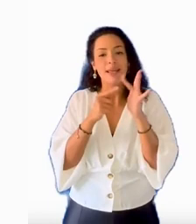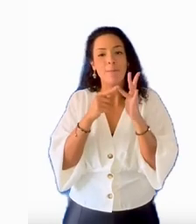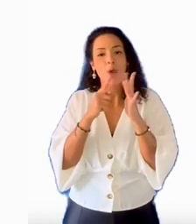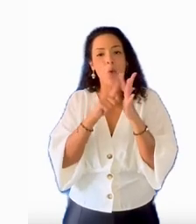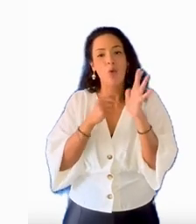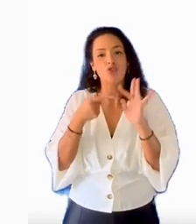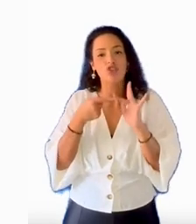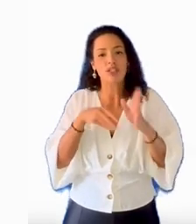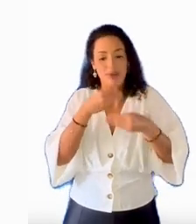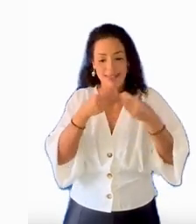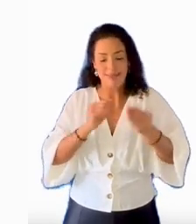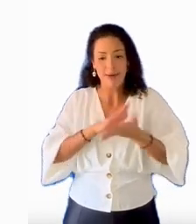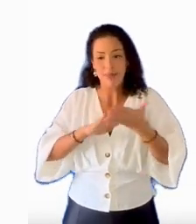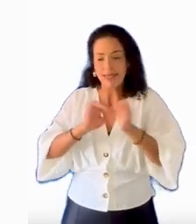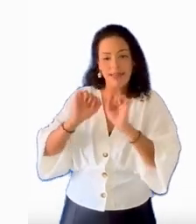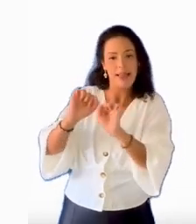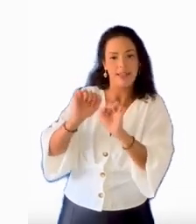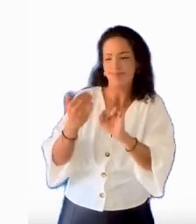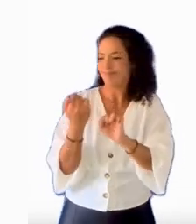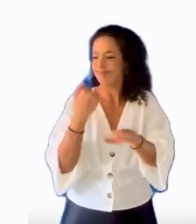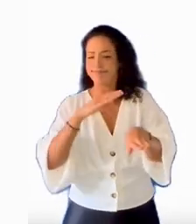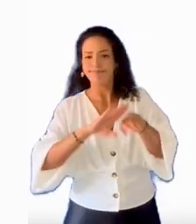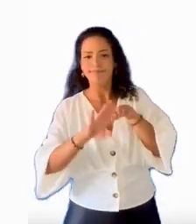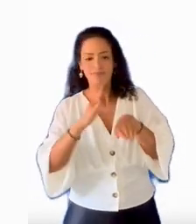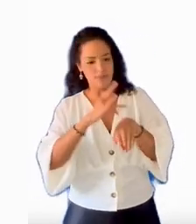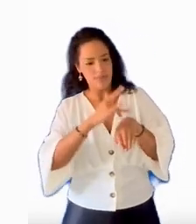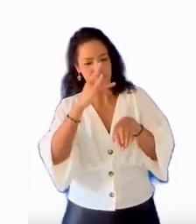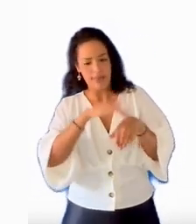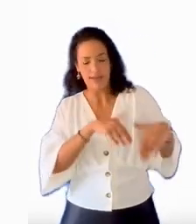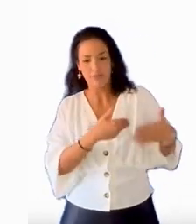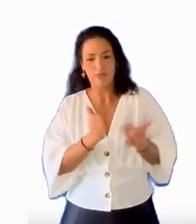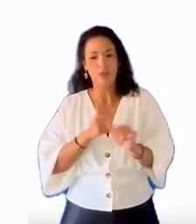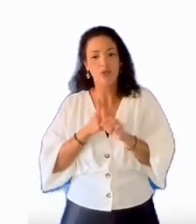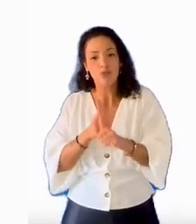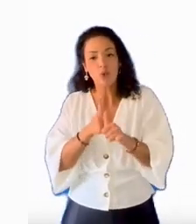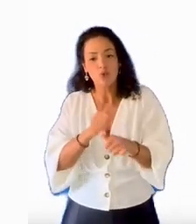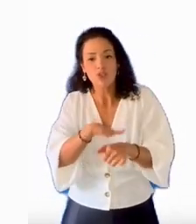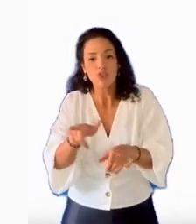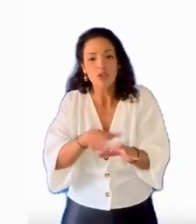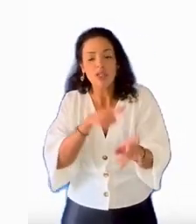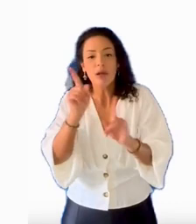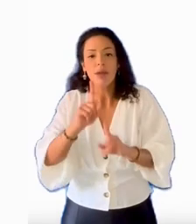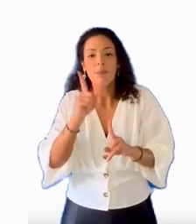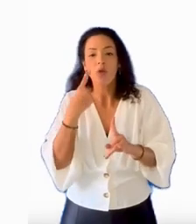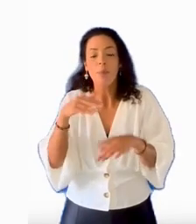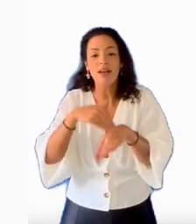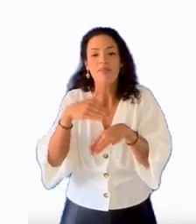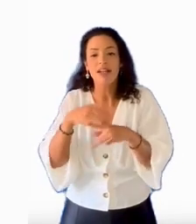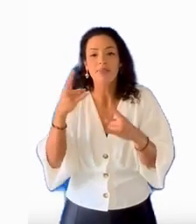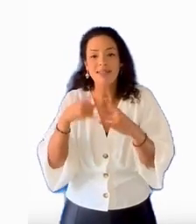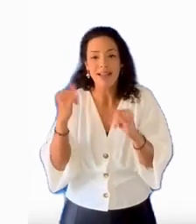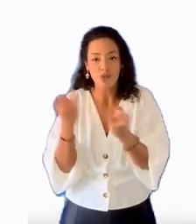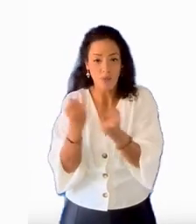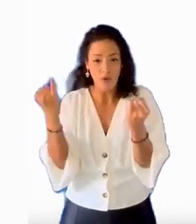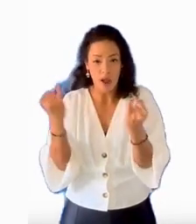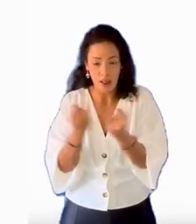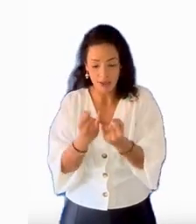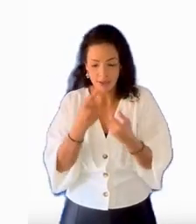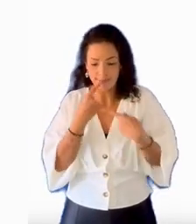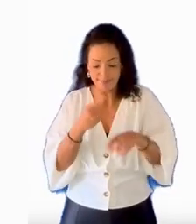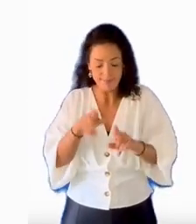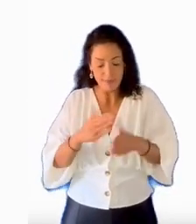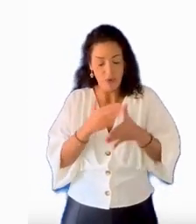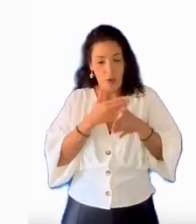meaning. In a recent training, a practitioner providing support to children and young people affected by sexual violence shared that at the beginning